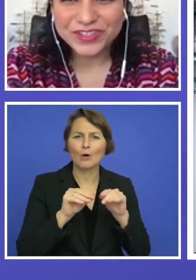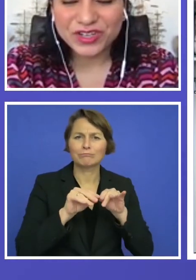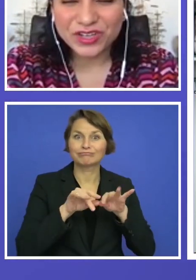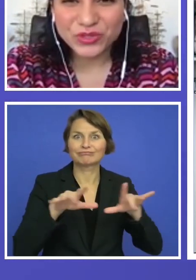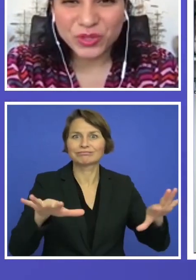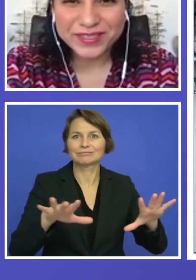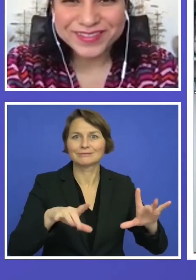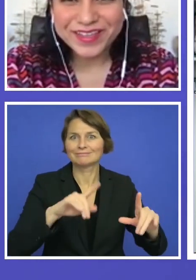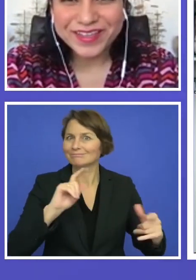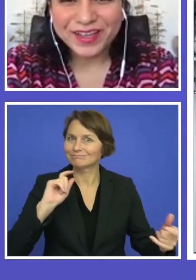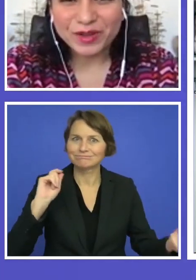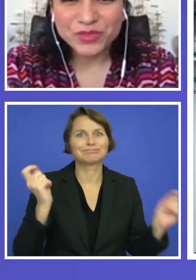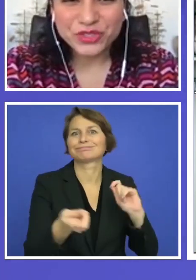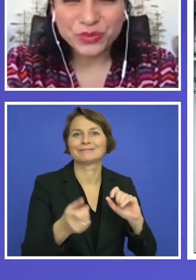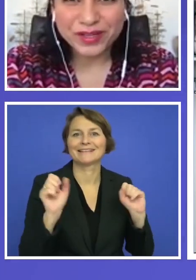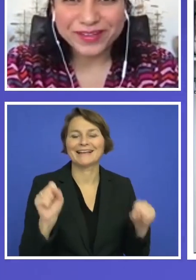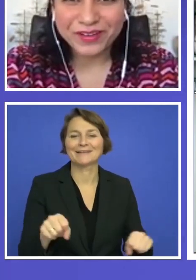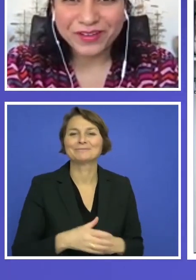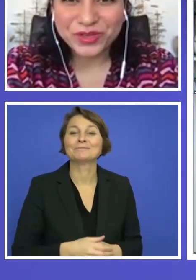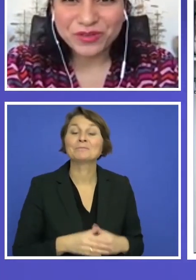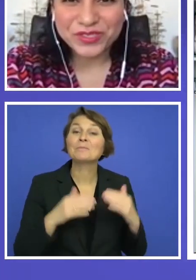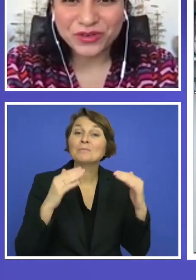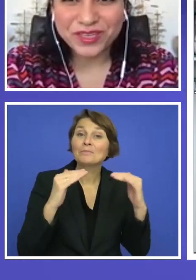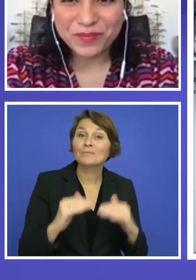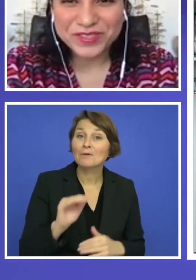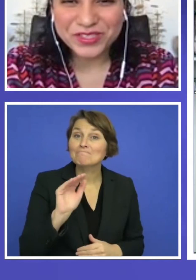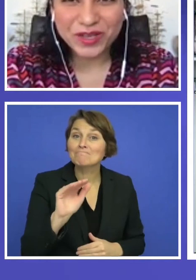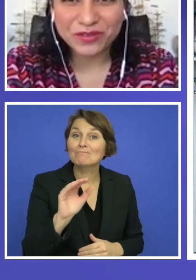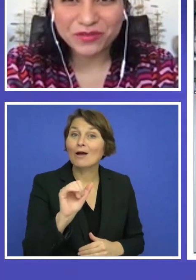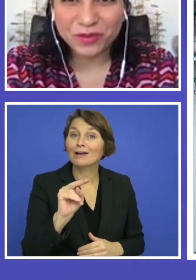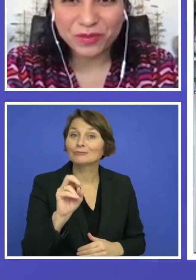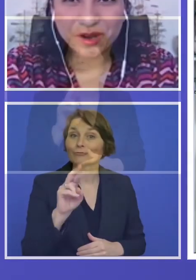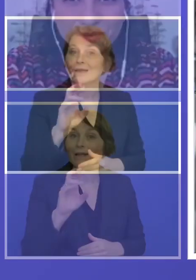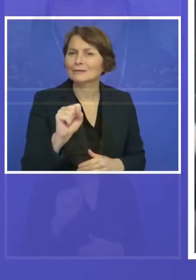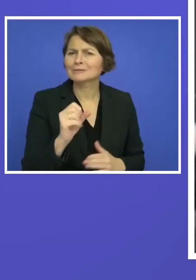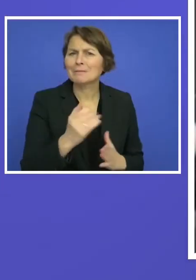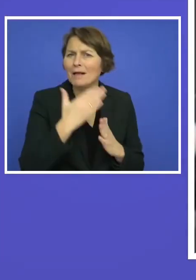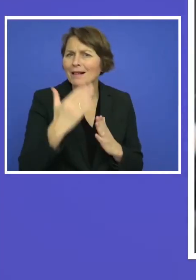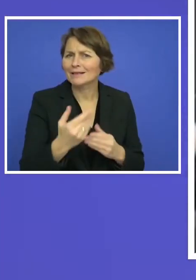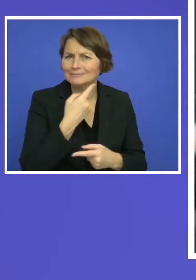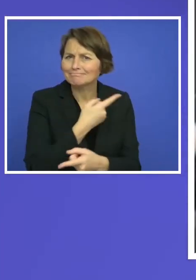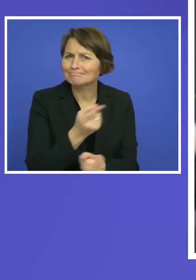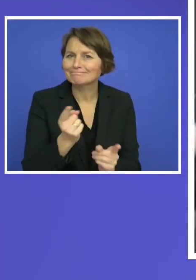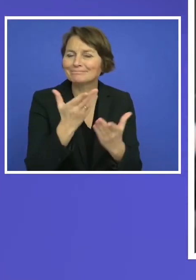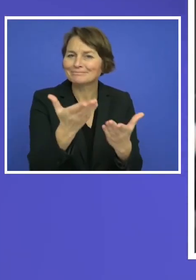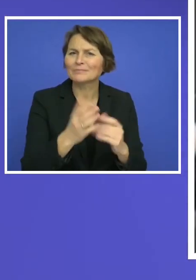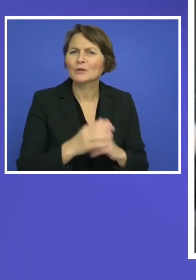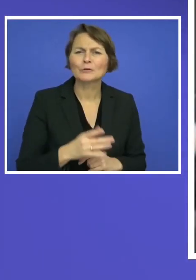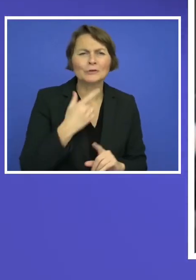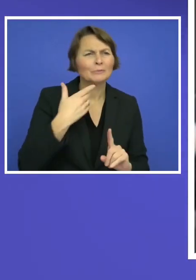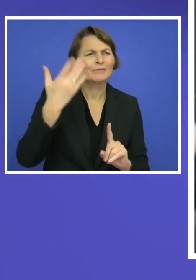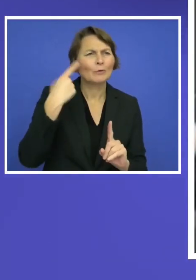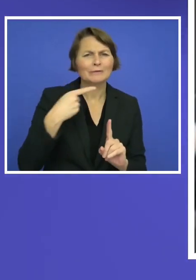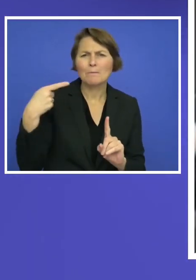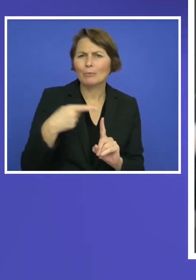it to Andreas to also give us our key message. You had a very powerful point about partnerships. So turning